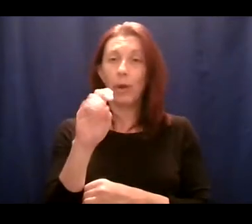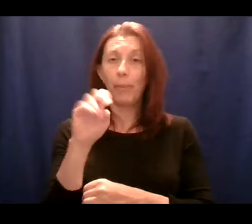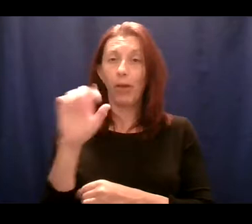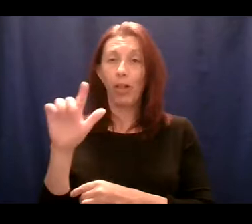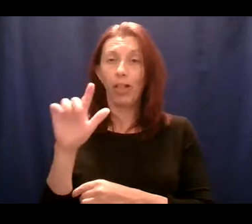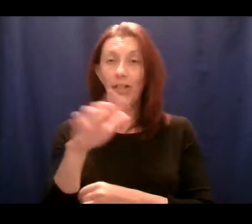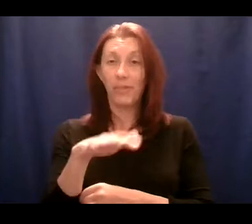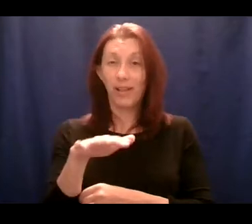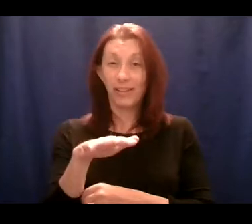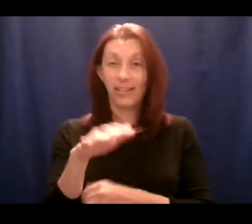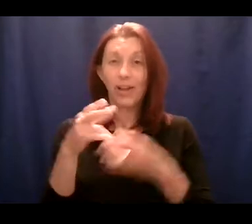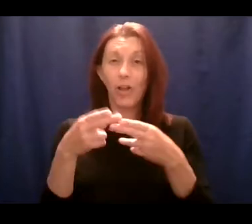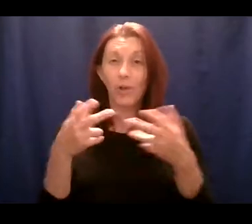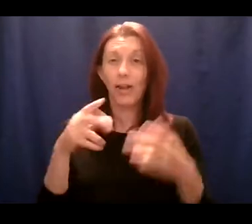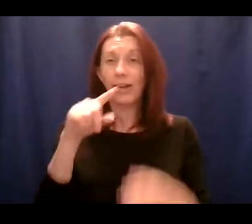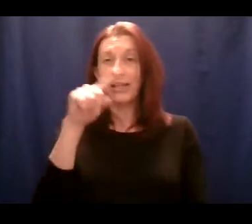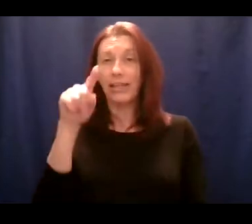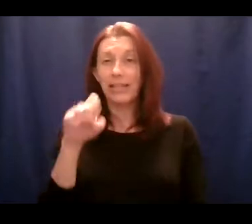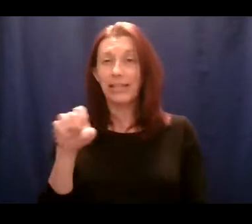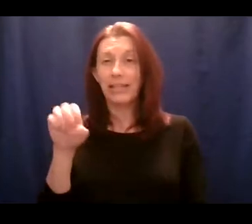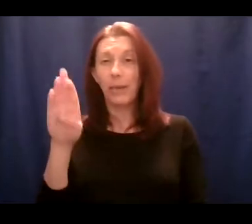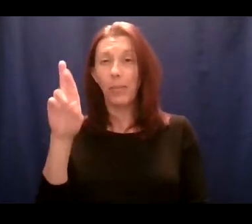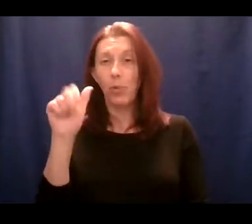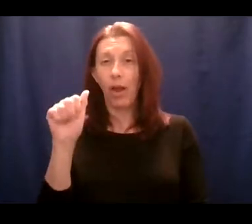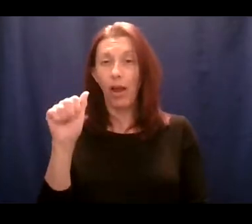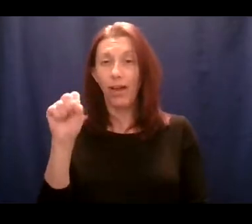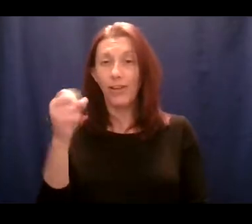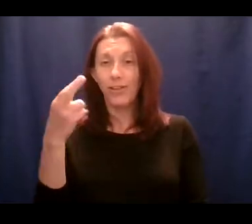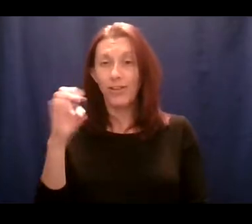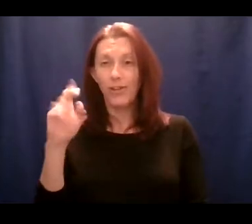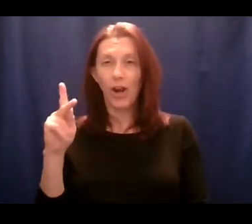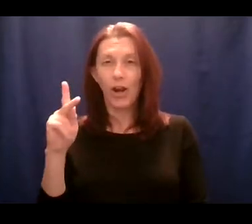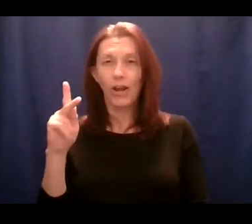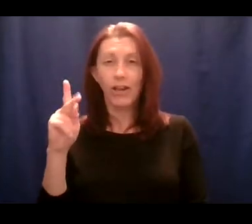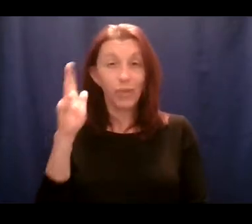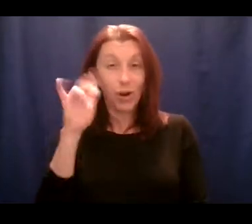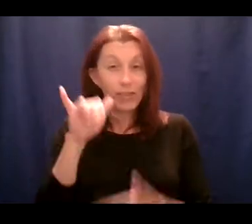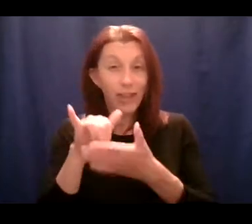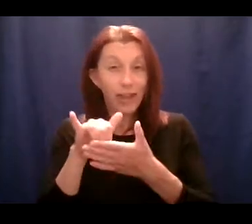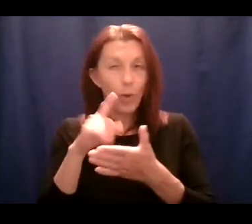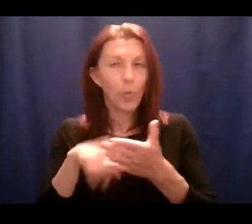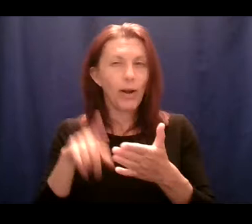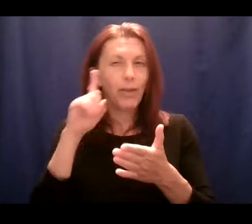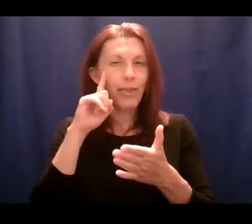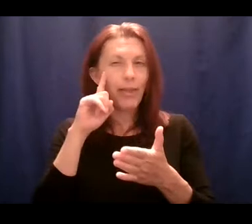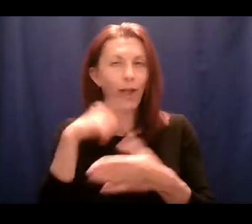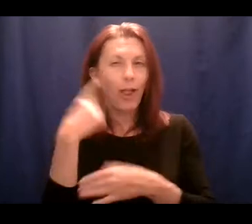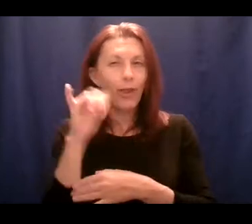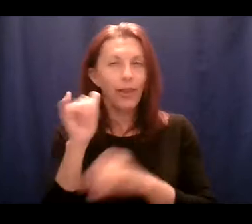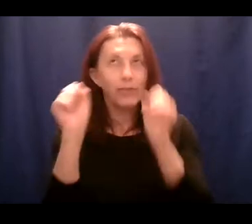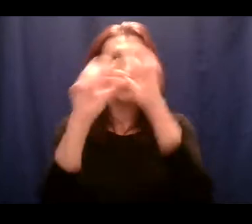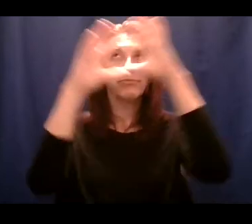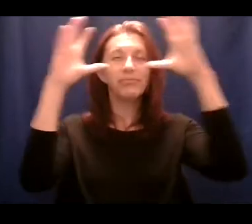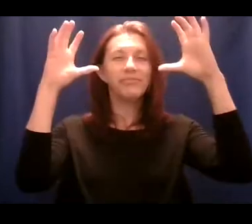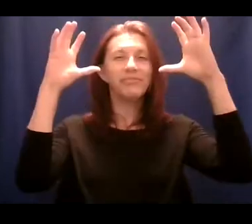Have you heard of a zebra shark? What do you think a zebra shark might look like? All right, James, let's go ahead and put that up